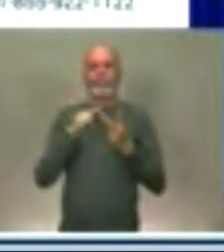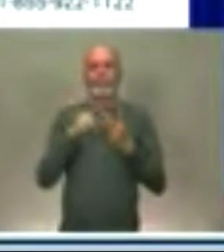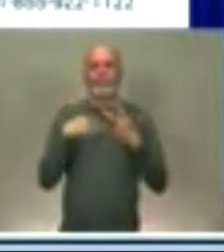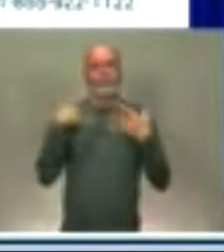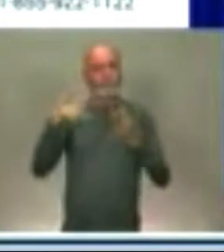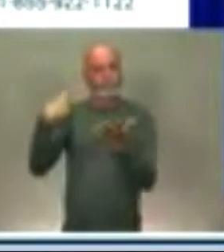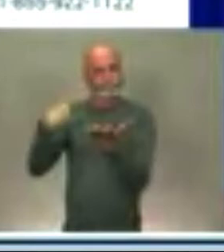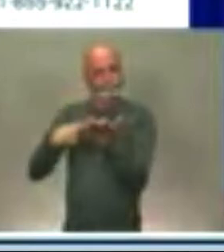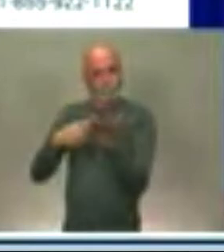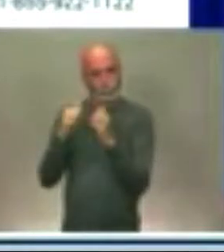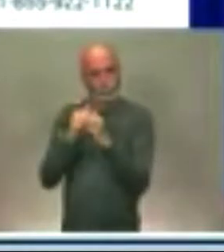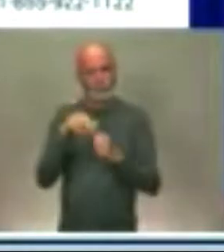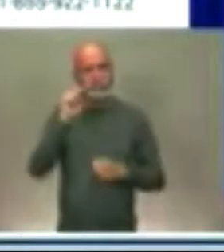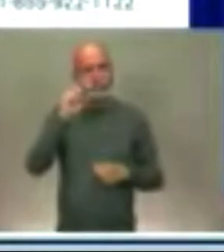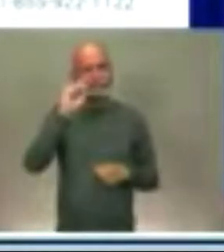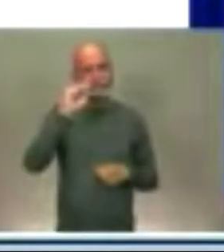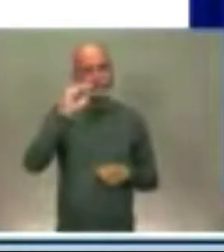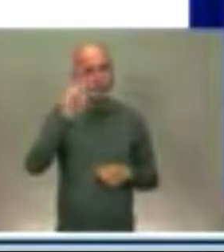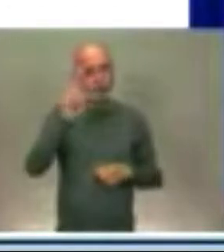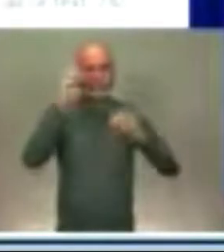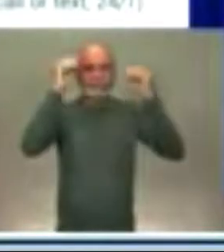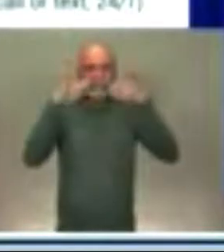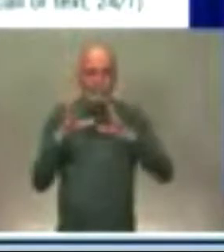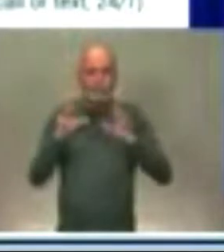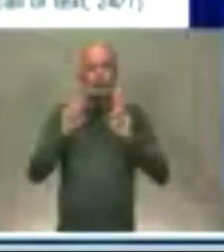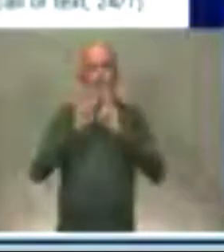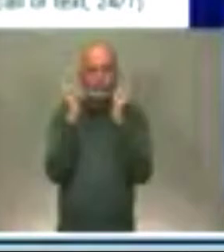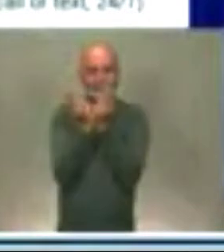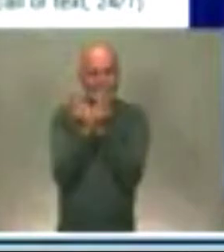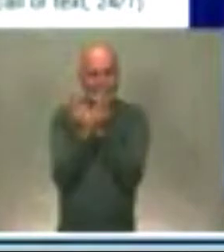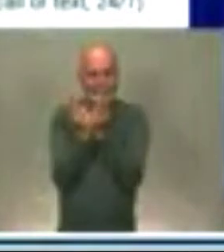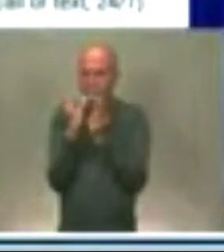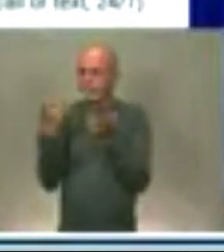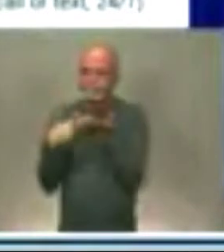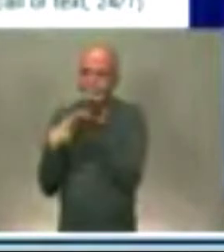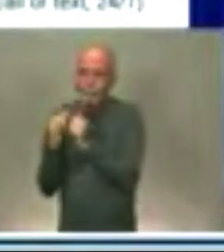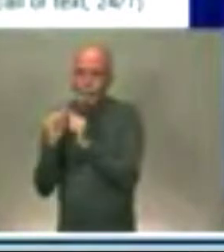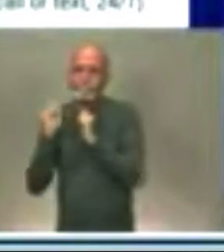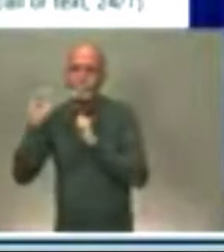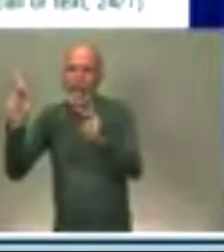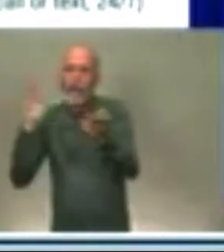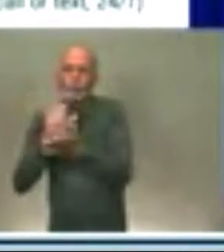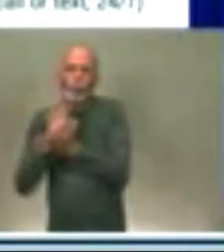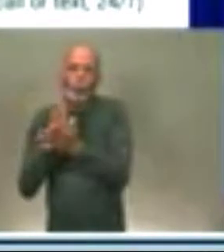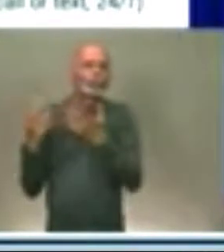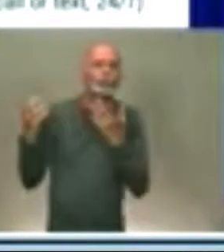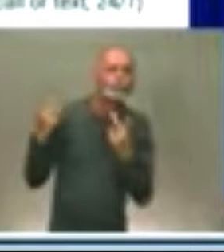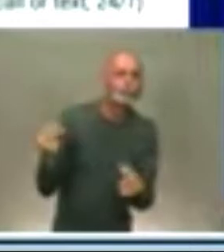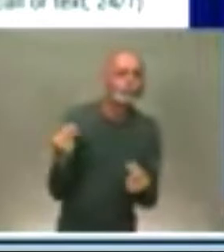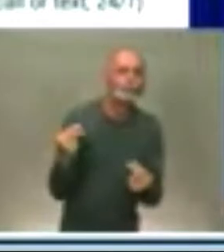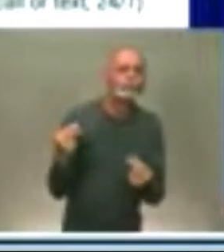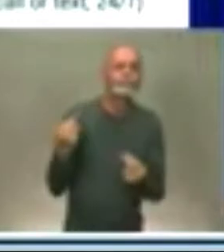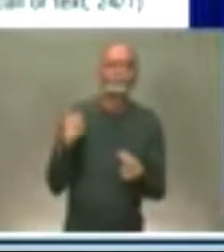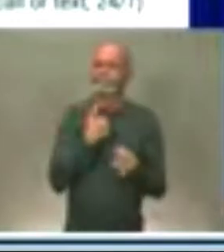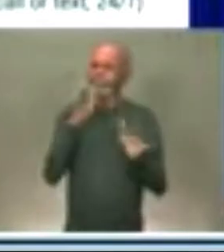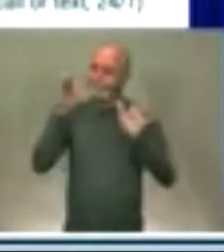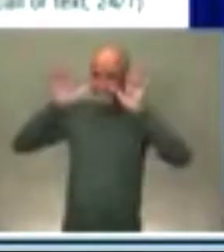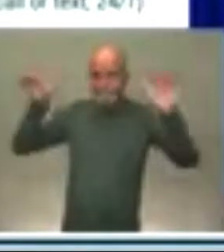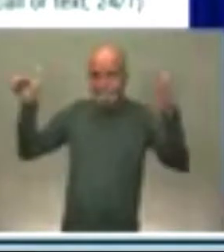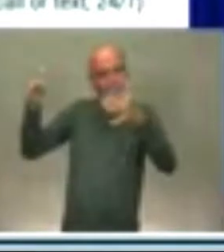NSTU on the back to school, with the department on the back to school. So that's a primary focus, and